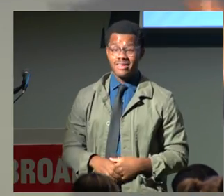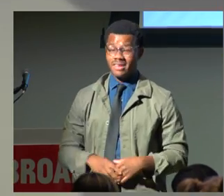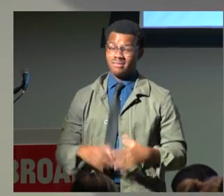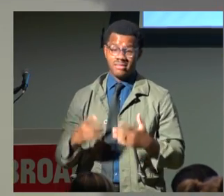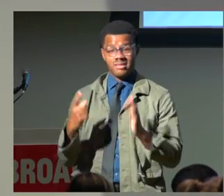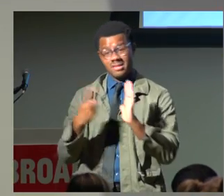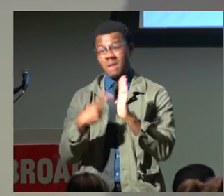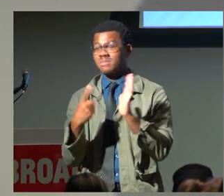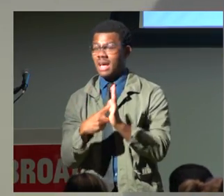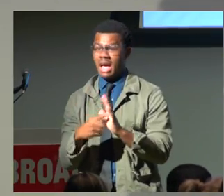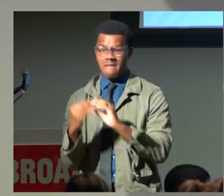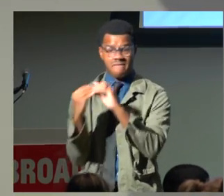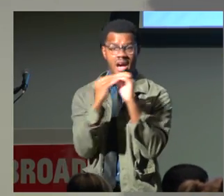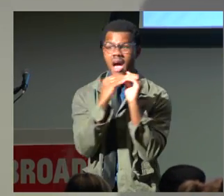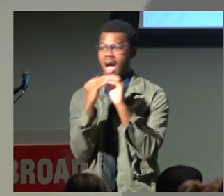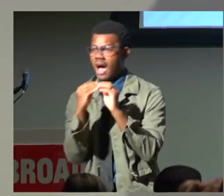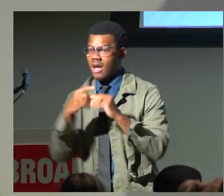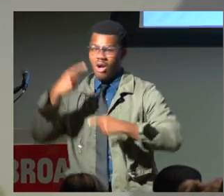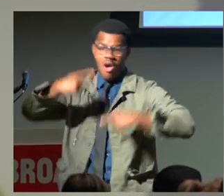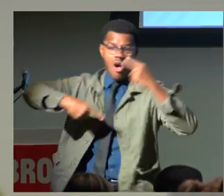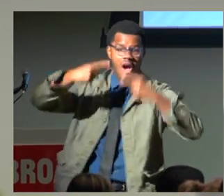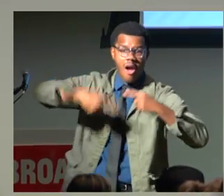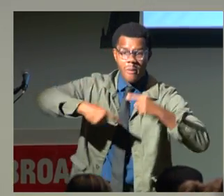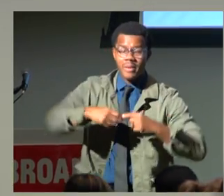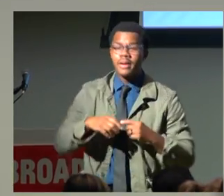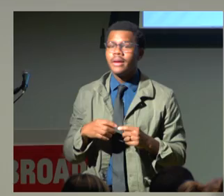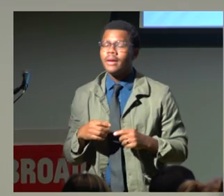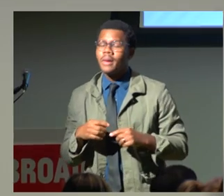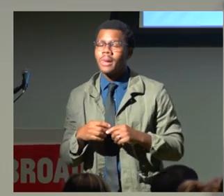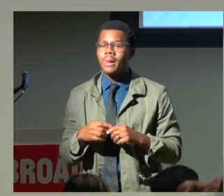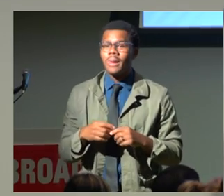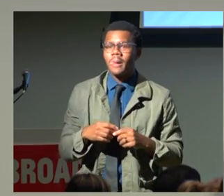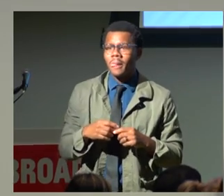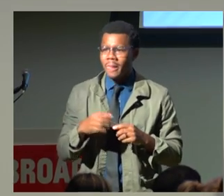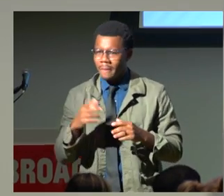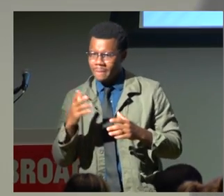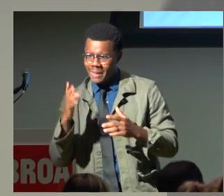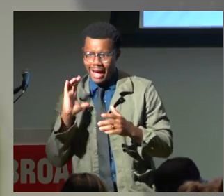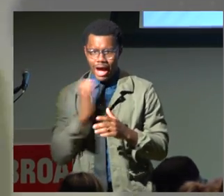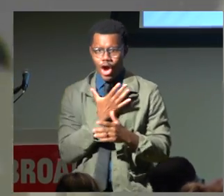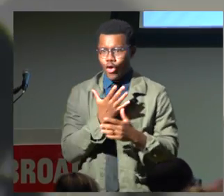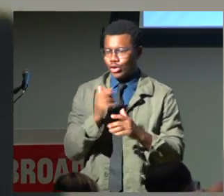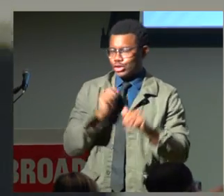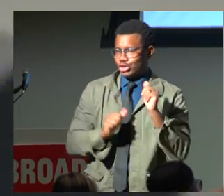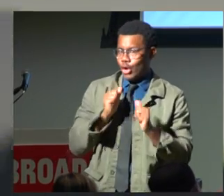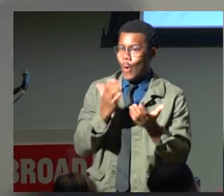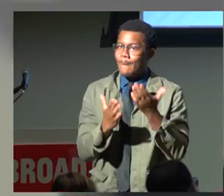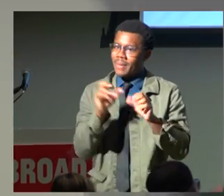Yeah, absolutely. I mean, I think at times we got the kind of marriage that could be a show on TV One. You know what I'm saying? Like,